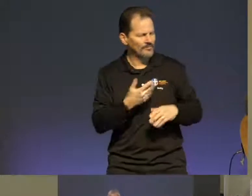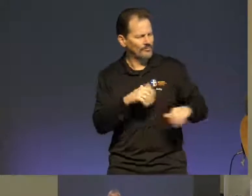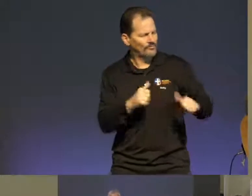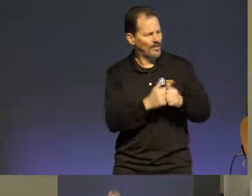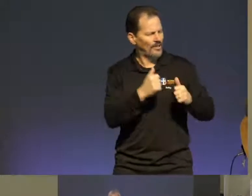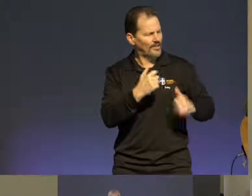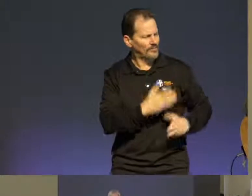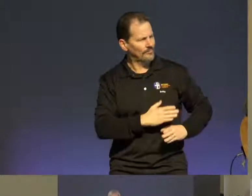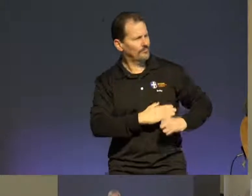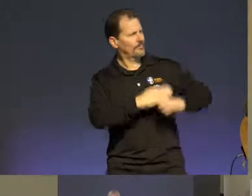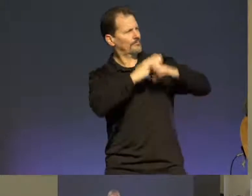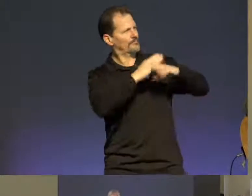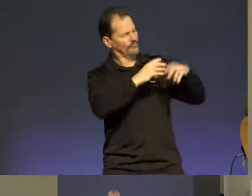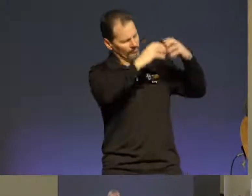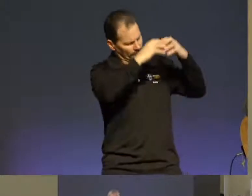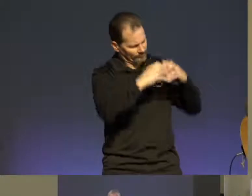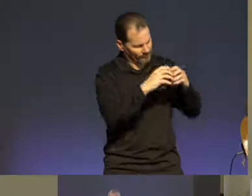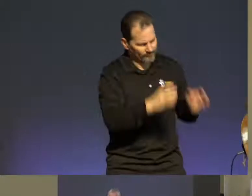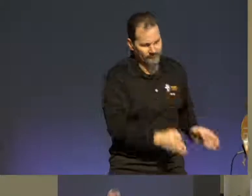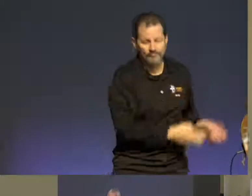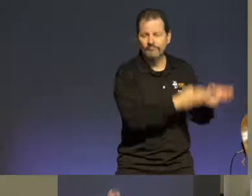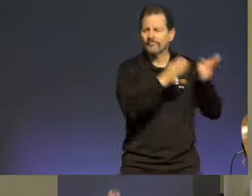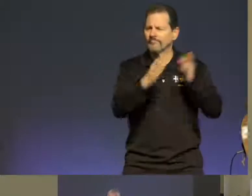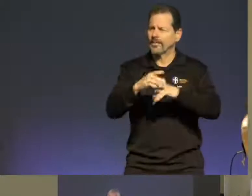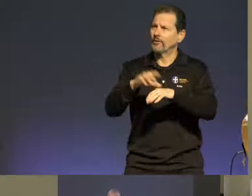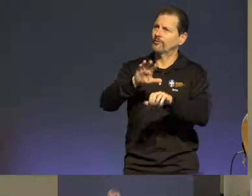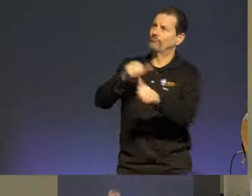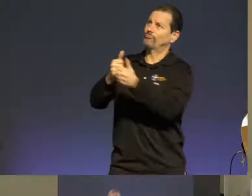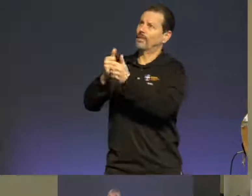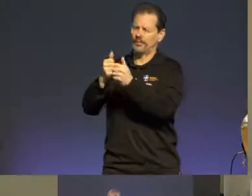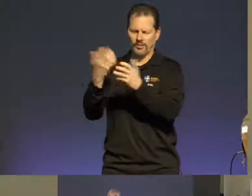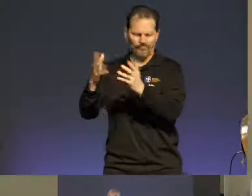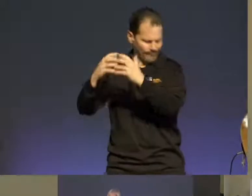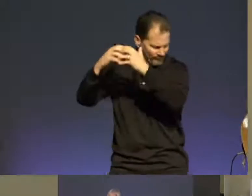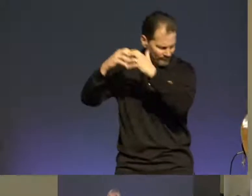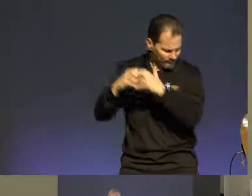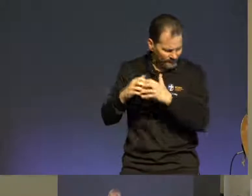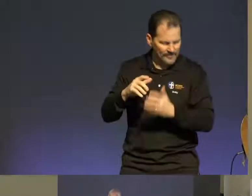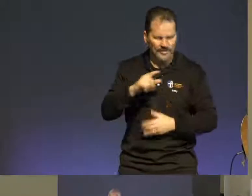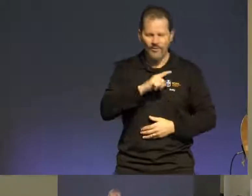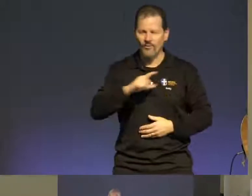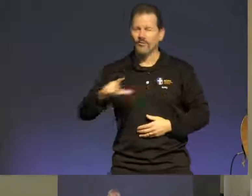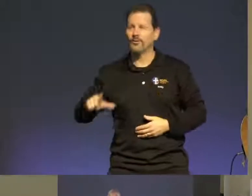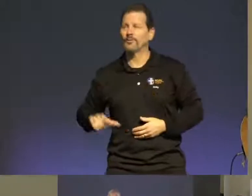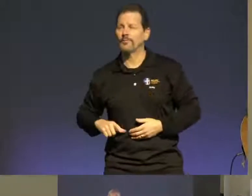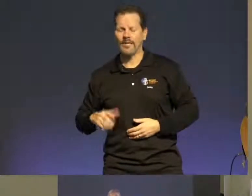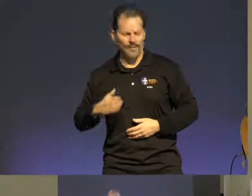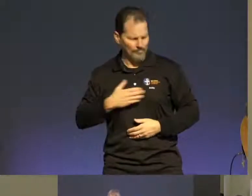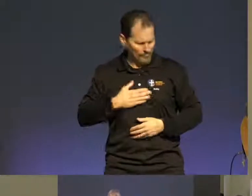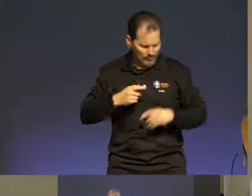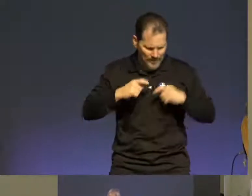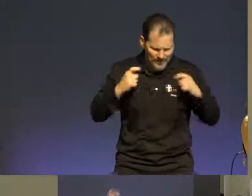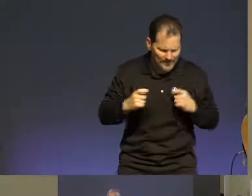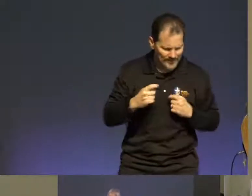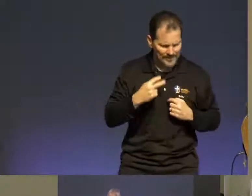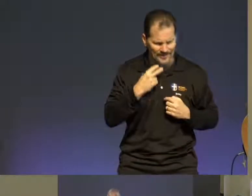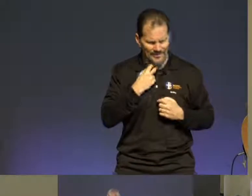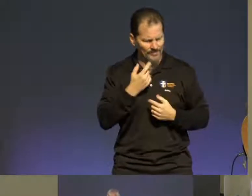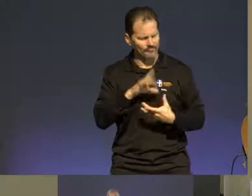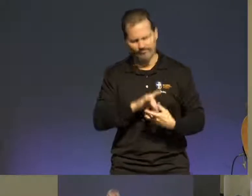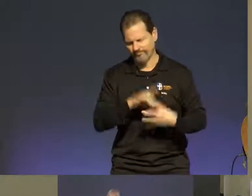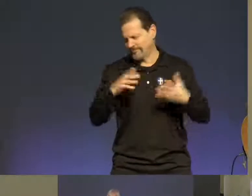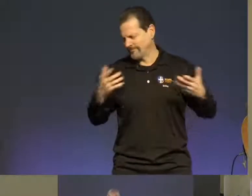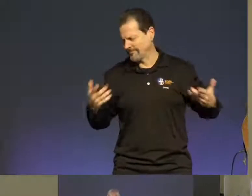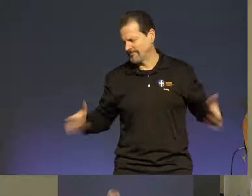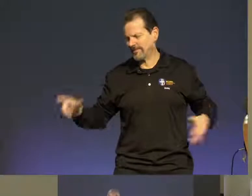life. Every giant will fall. The mountains will move. Every chain of the past you've